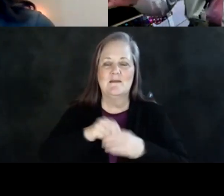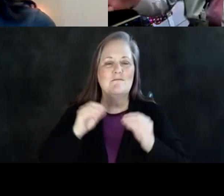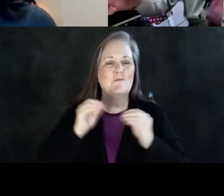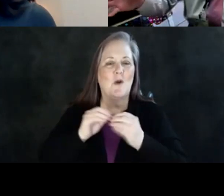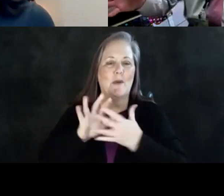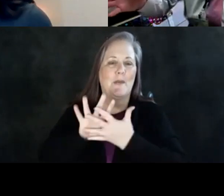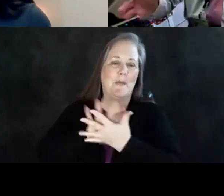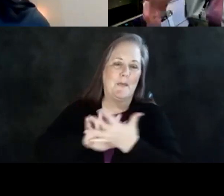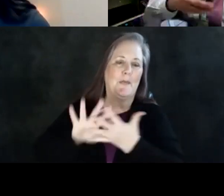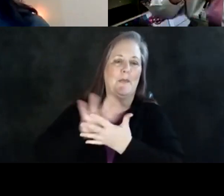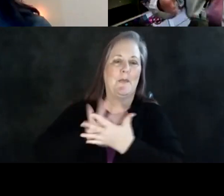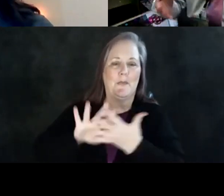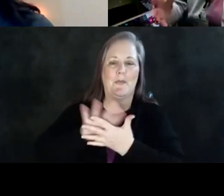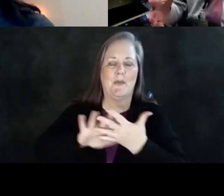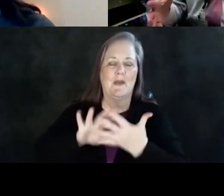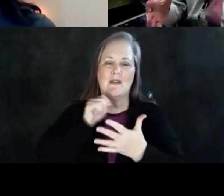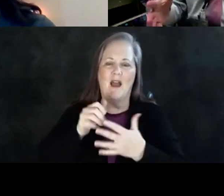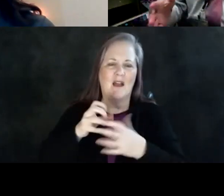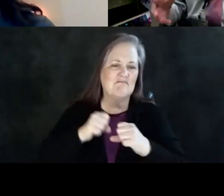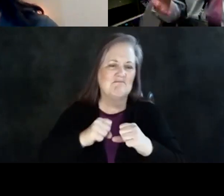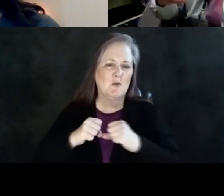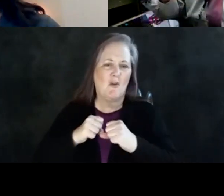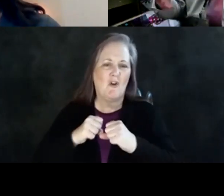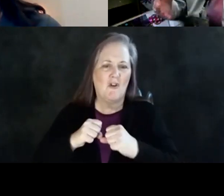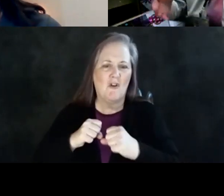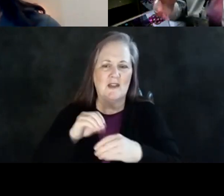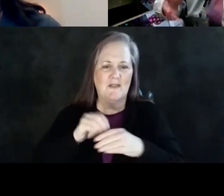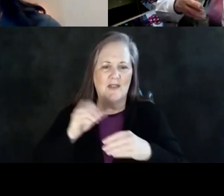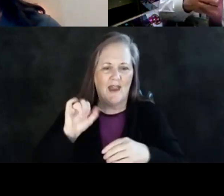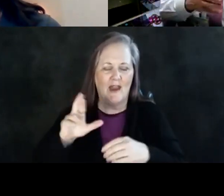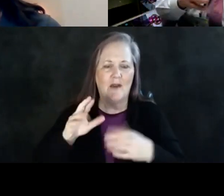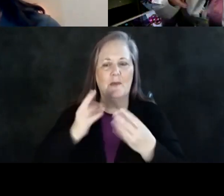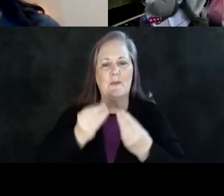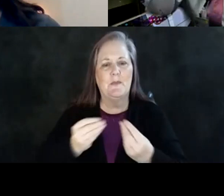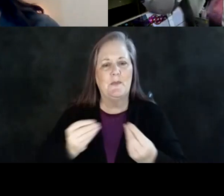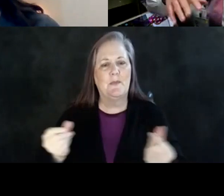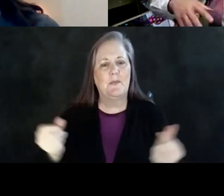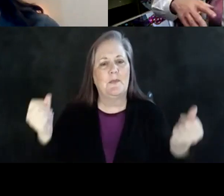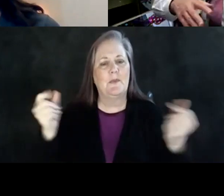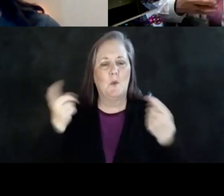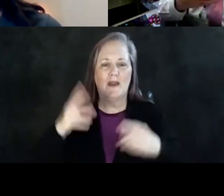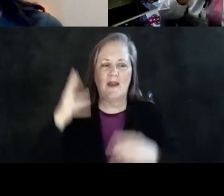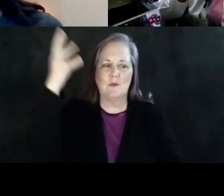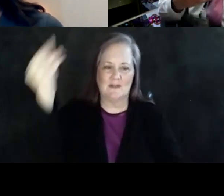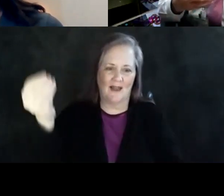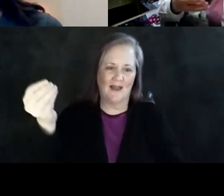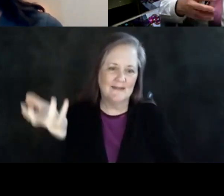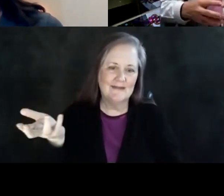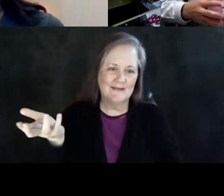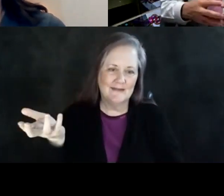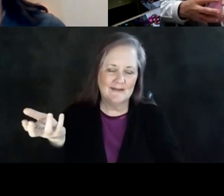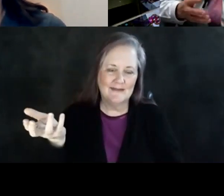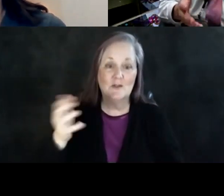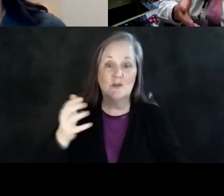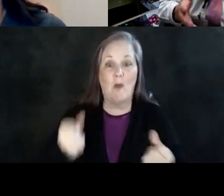dilution when there's air movement outside, and it decreases the amount of potential